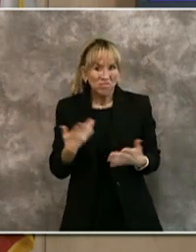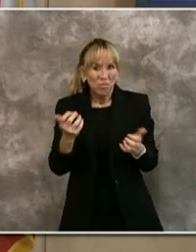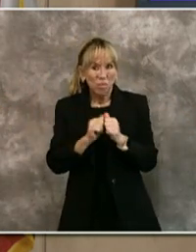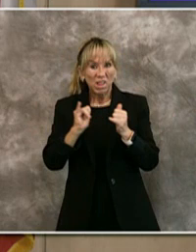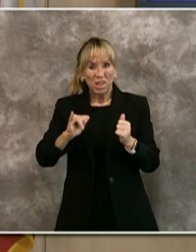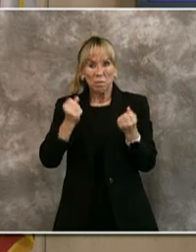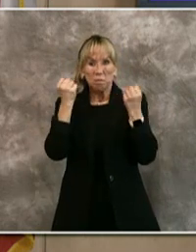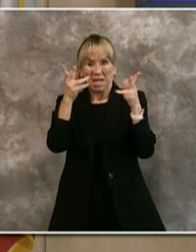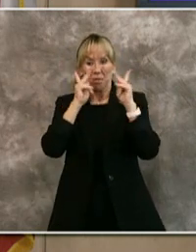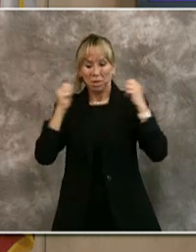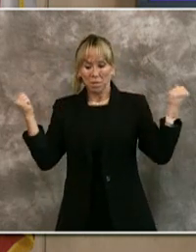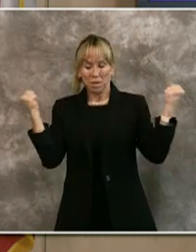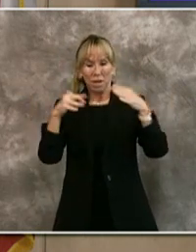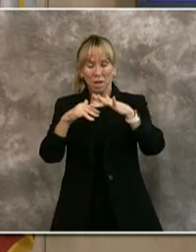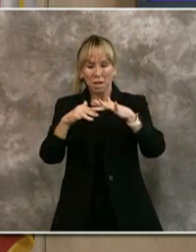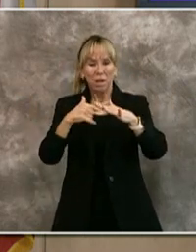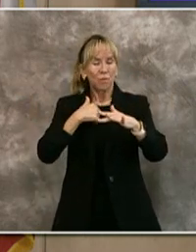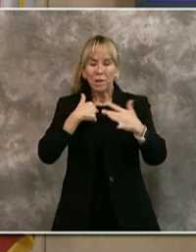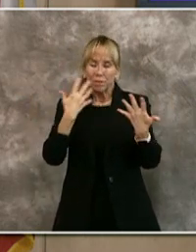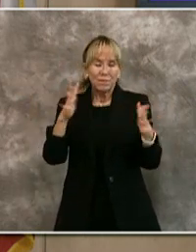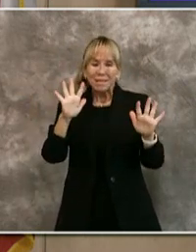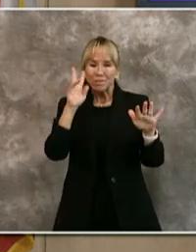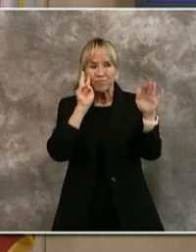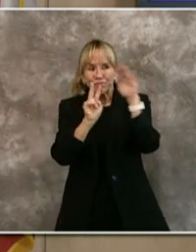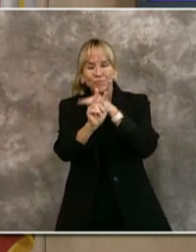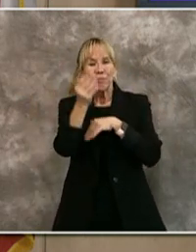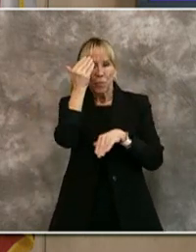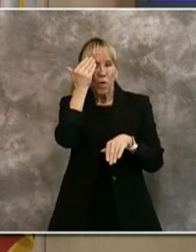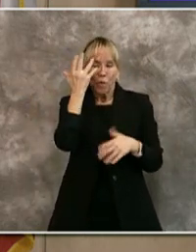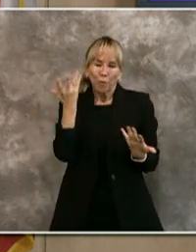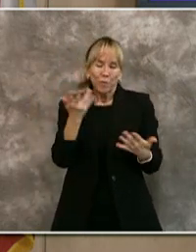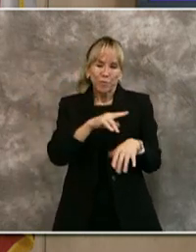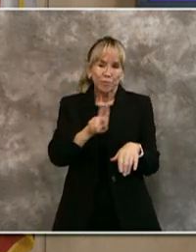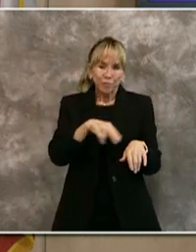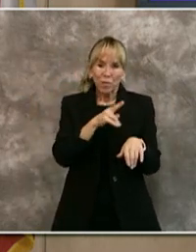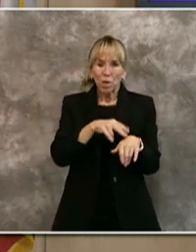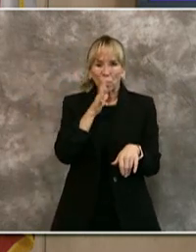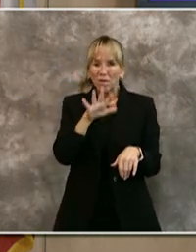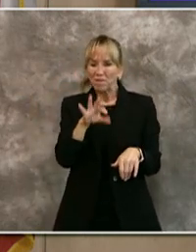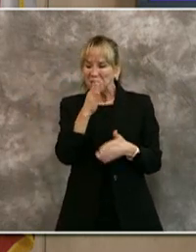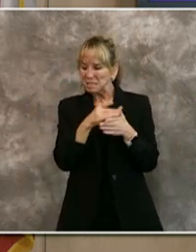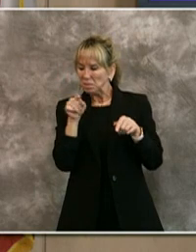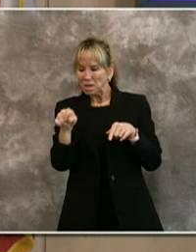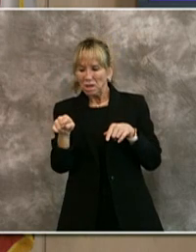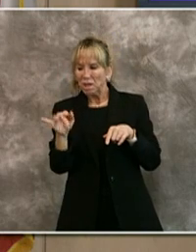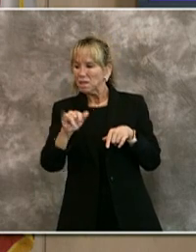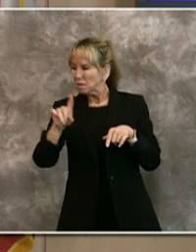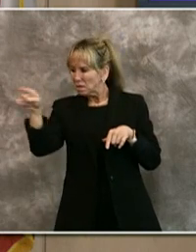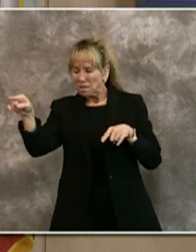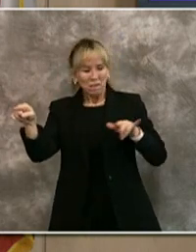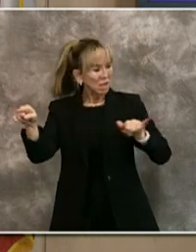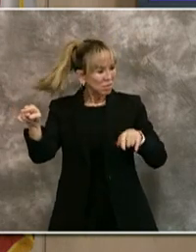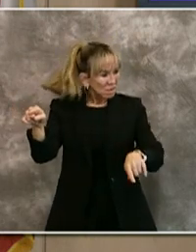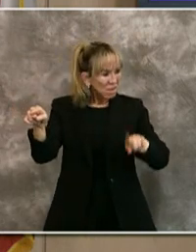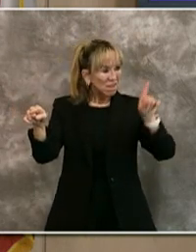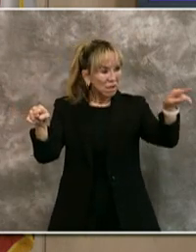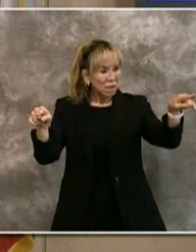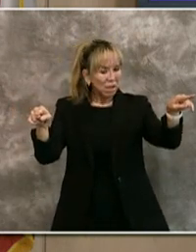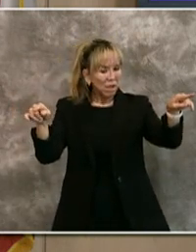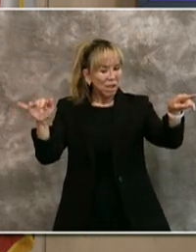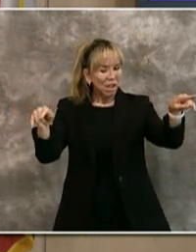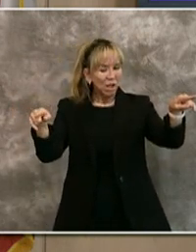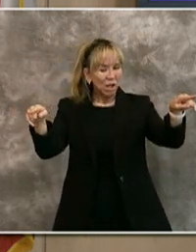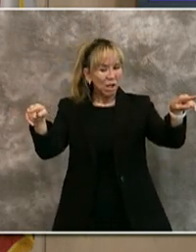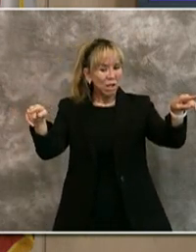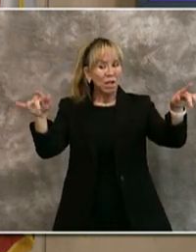we would expect to find some commonalities, but there is no consistent commonality